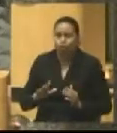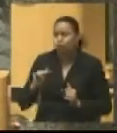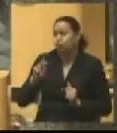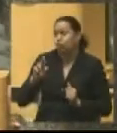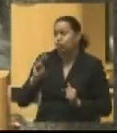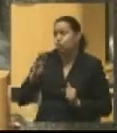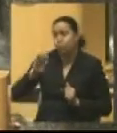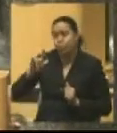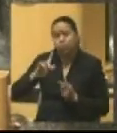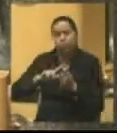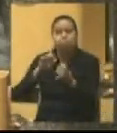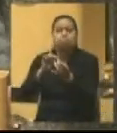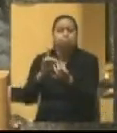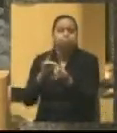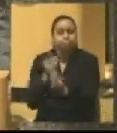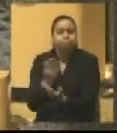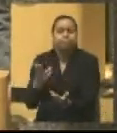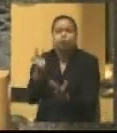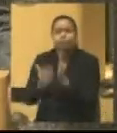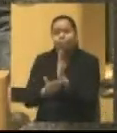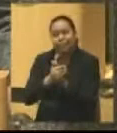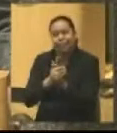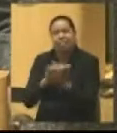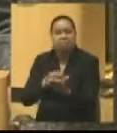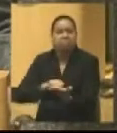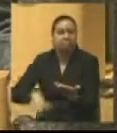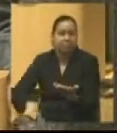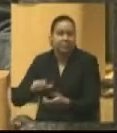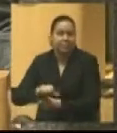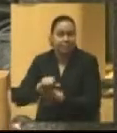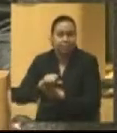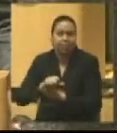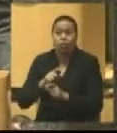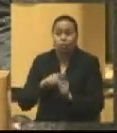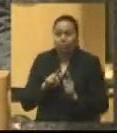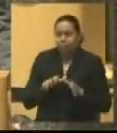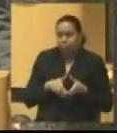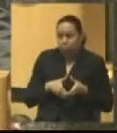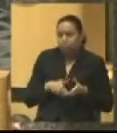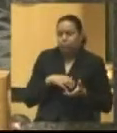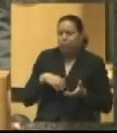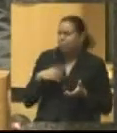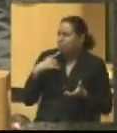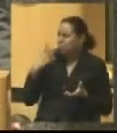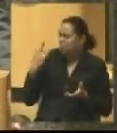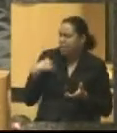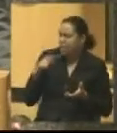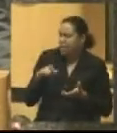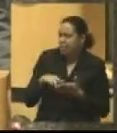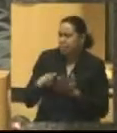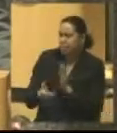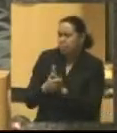he reported the 13th Amendment, the one abolishing slavery, out of his Judiciary Committee. Why do we need such an amendment?